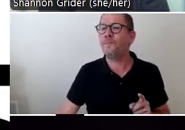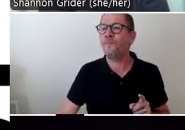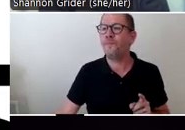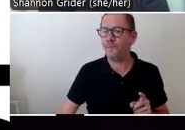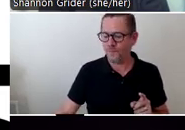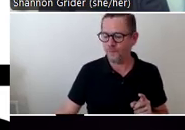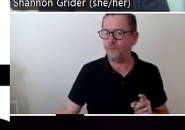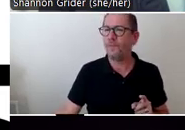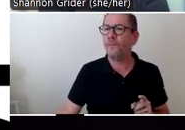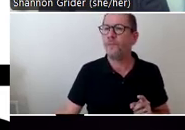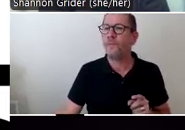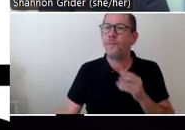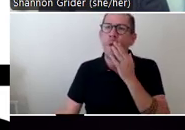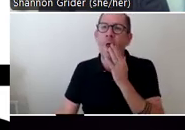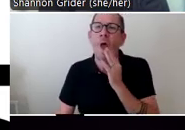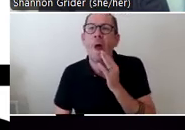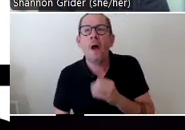Okay, we'll go on.